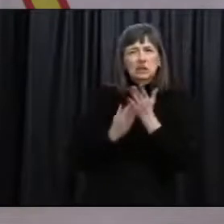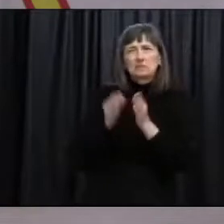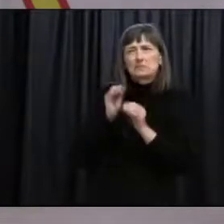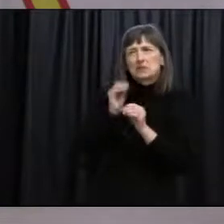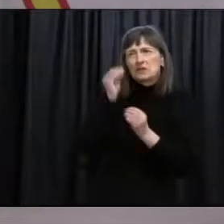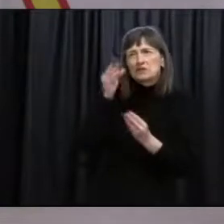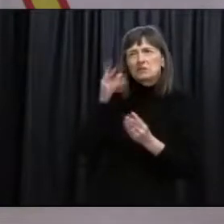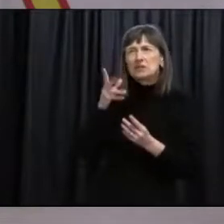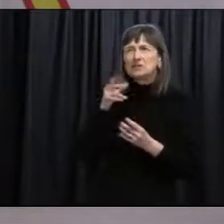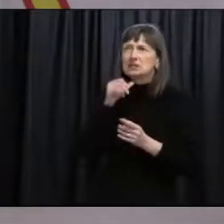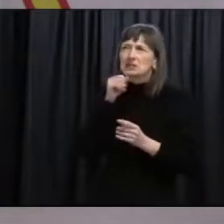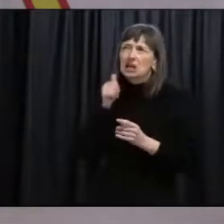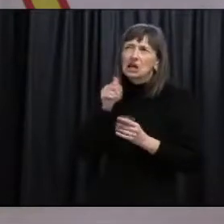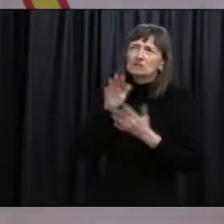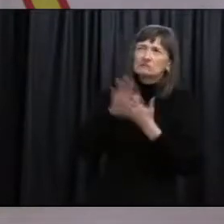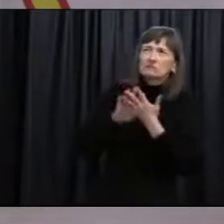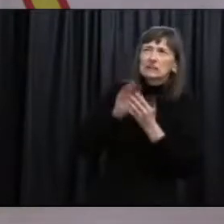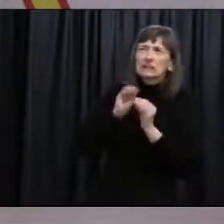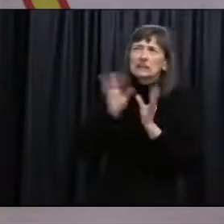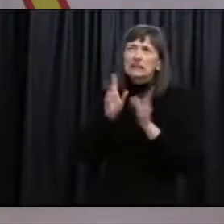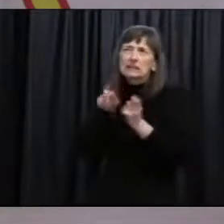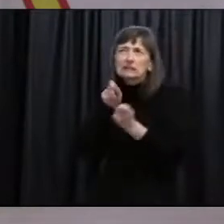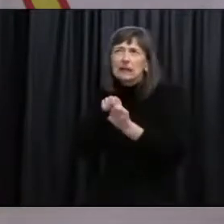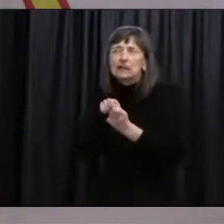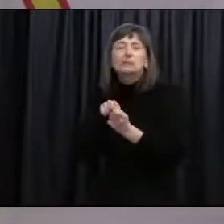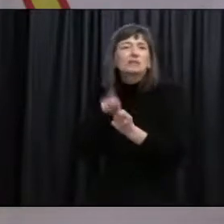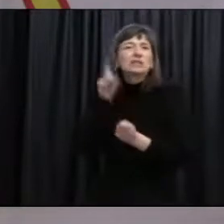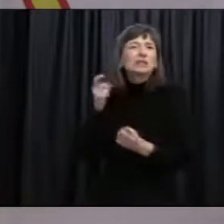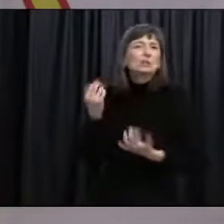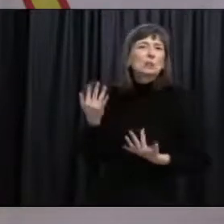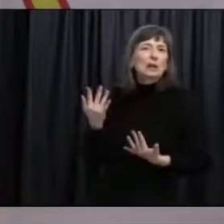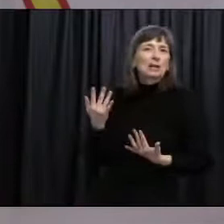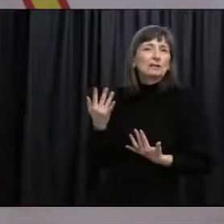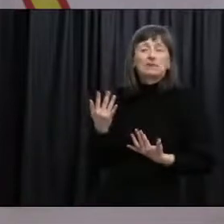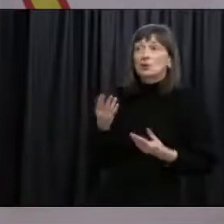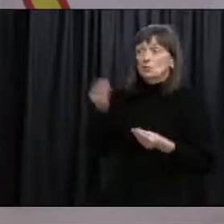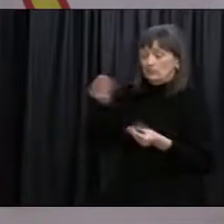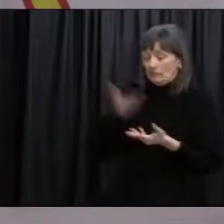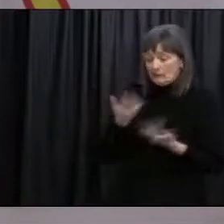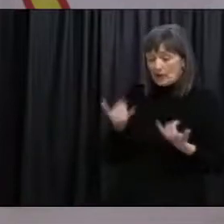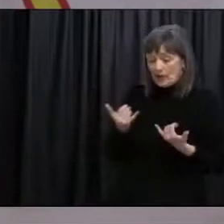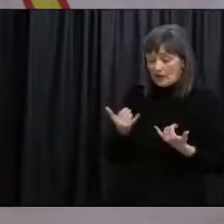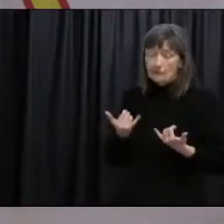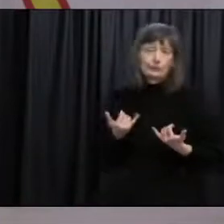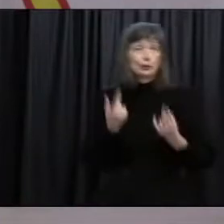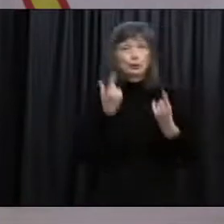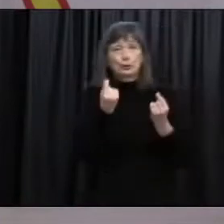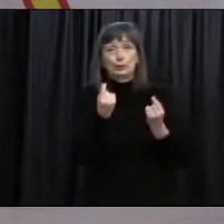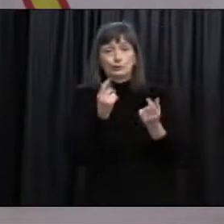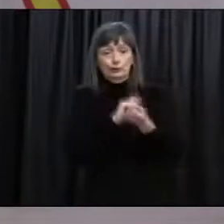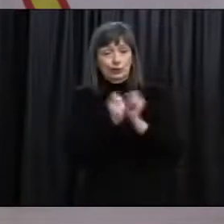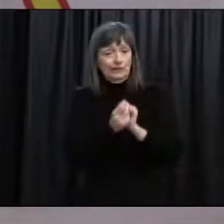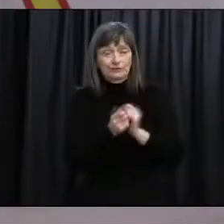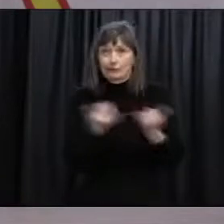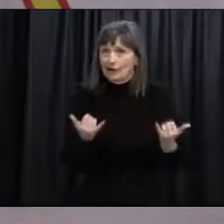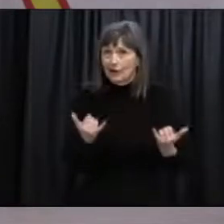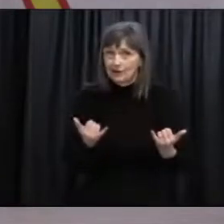right now. And you need to act on the information that you have right now.